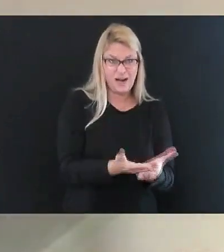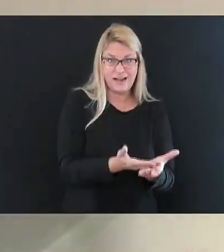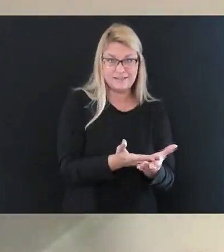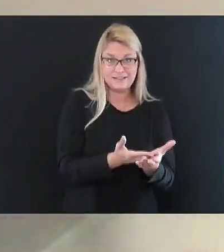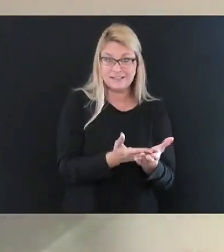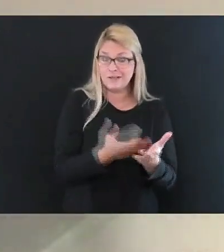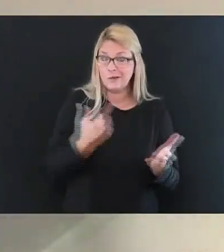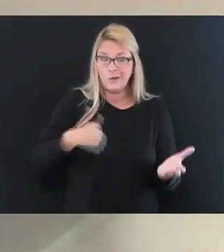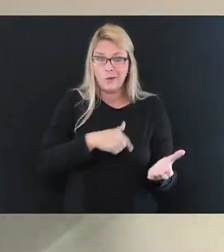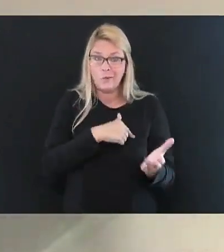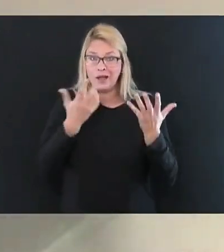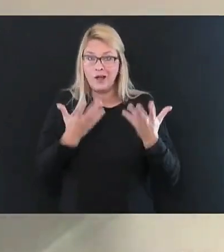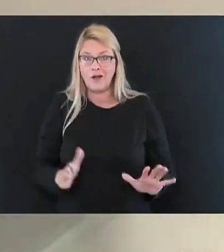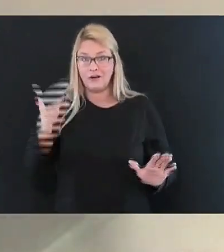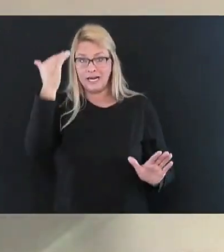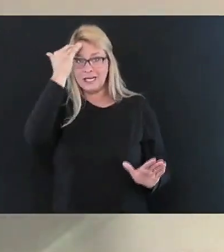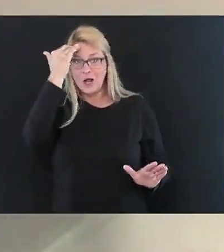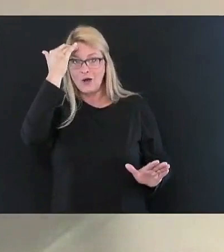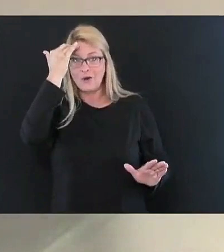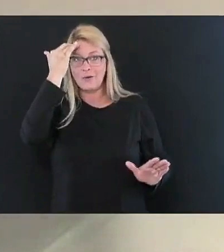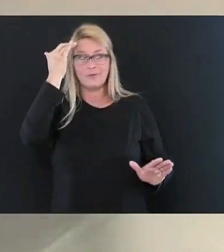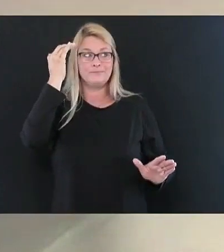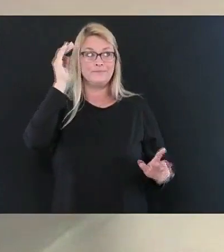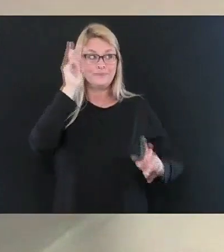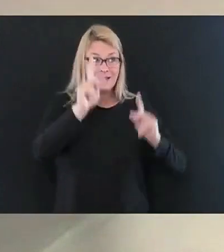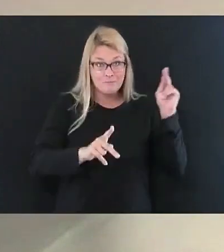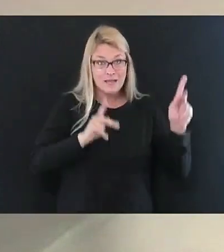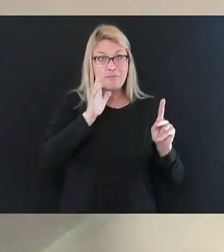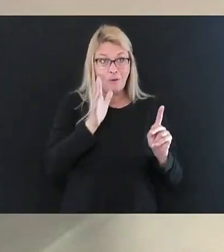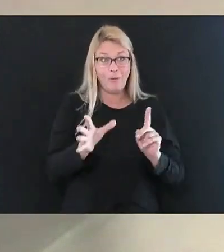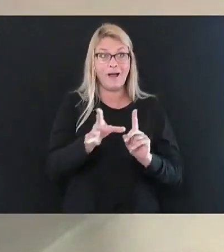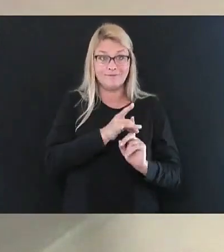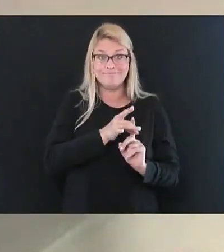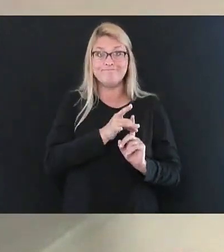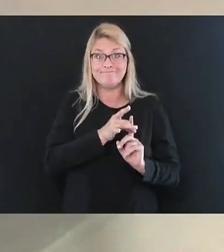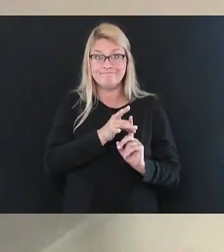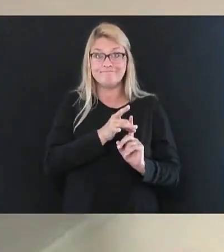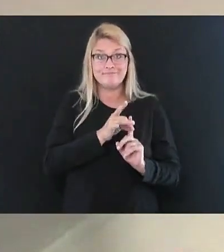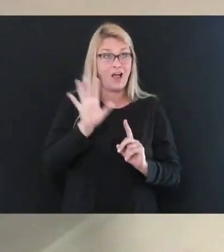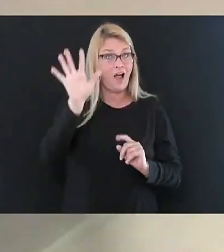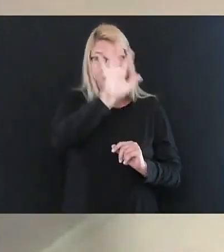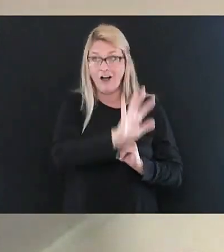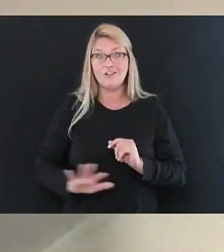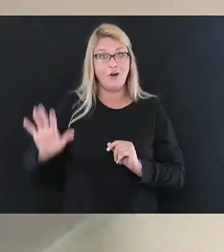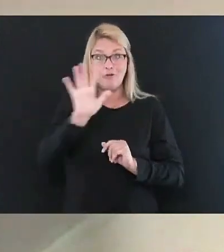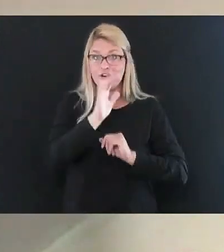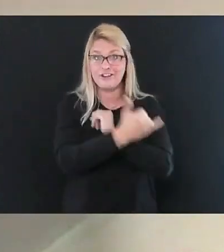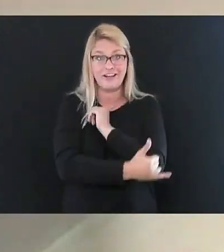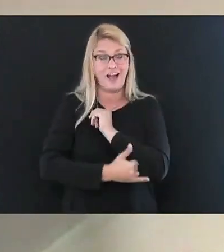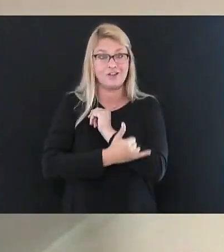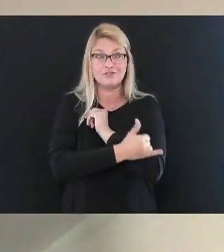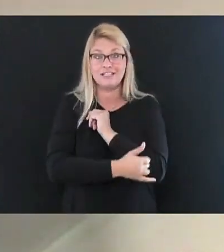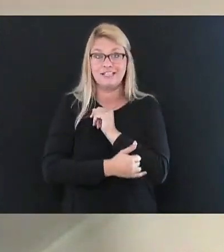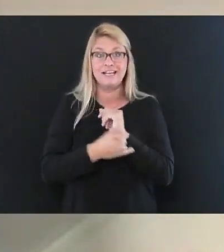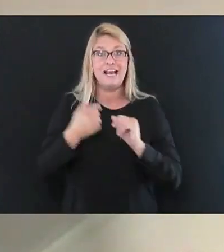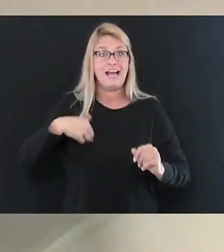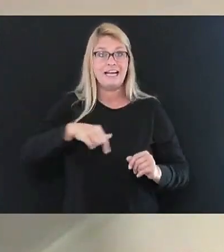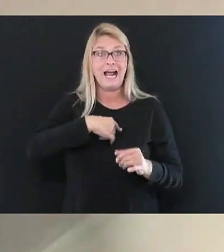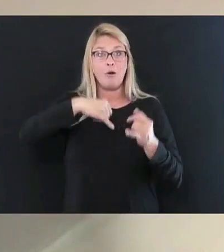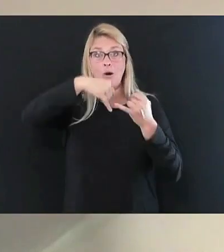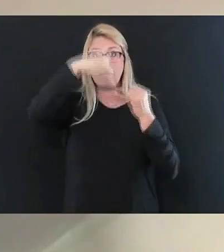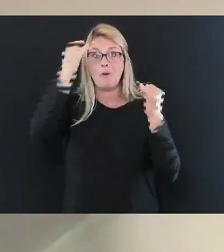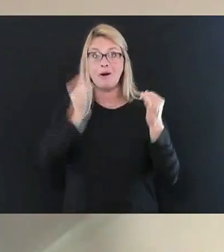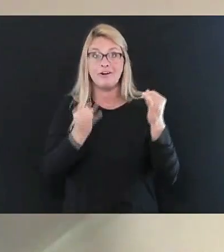know that more people are going to get COVID-19 all around our country, in our border states